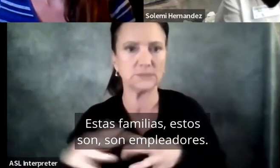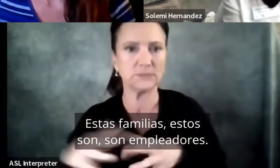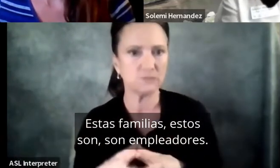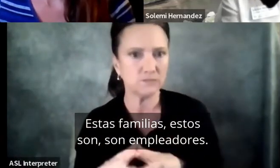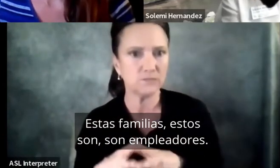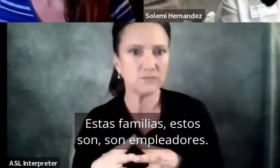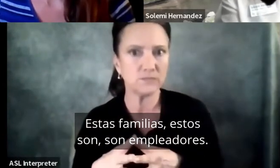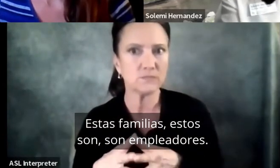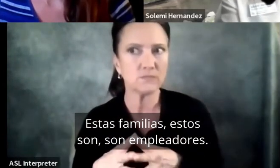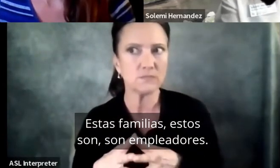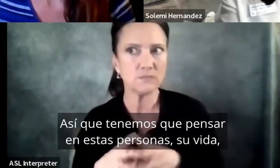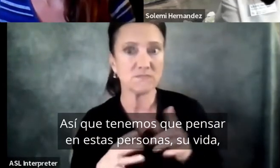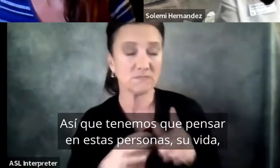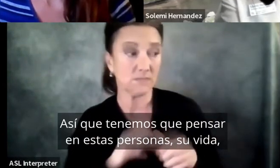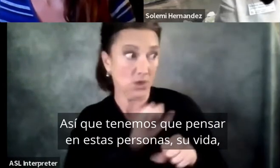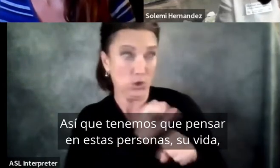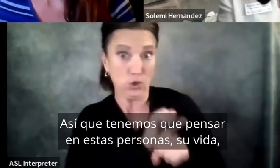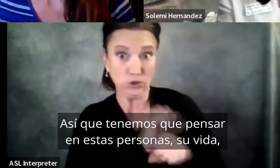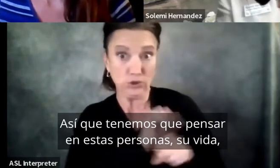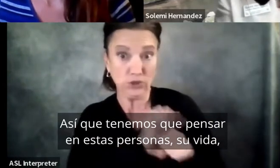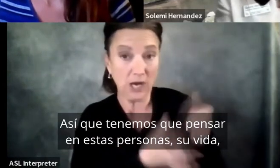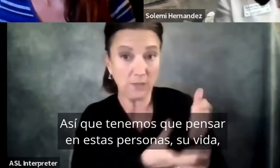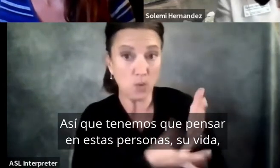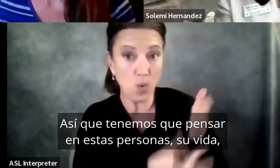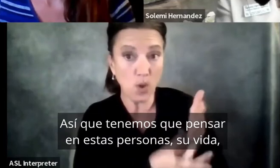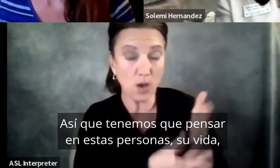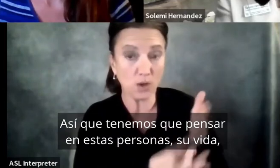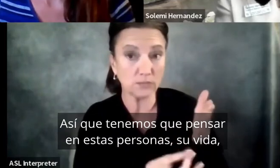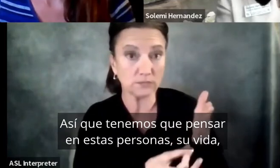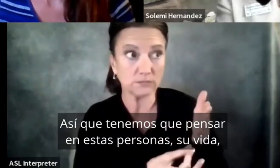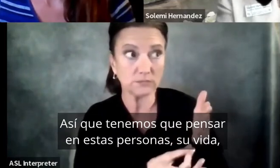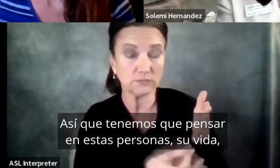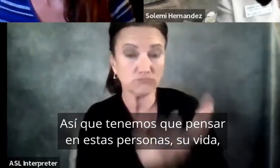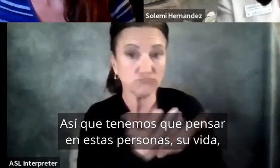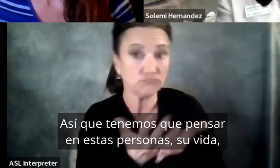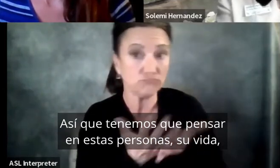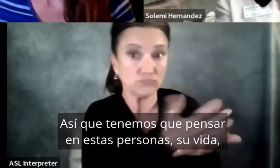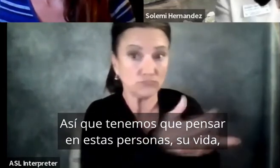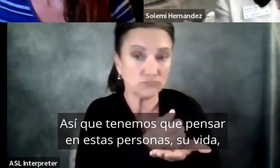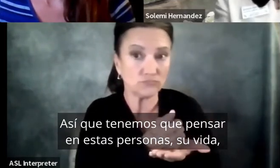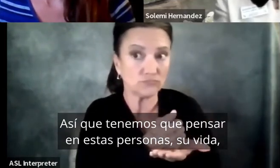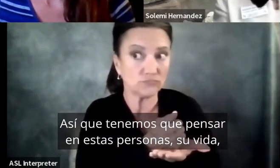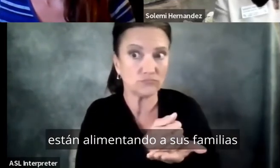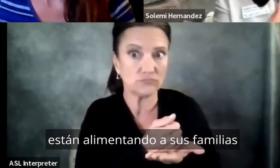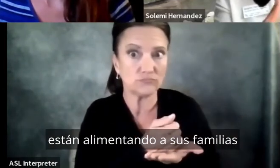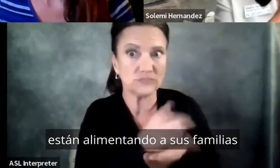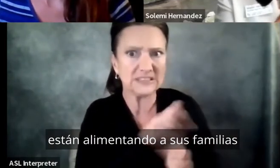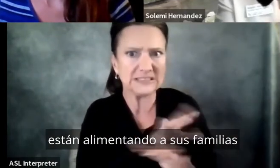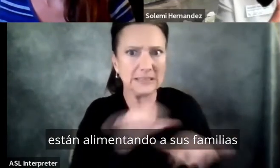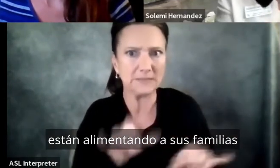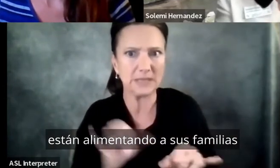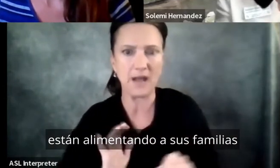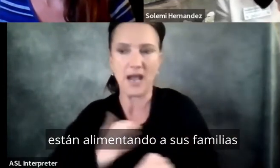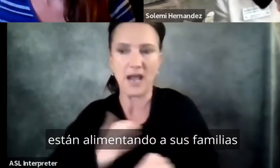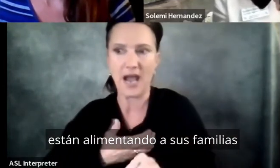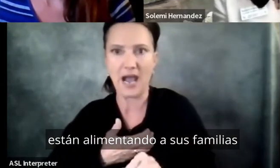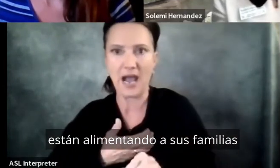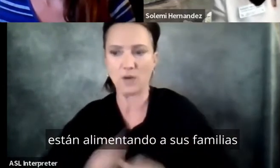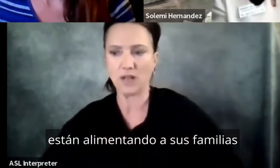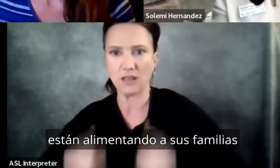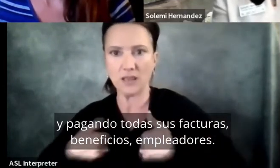These families, they're employers. So we have to think about, you know, these people, their life, they're feeding